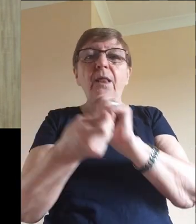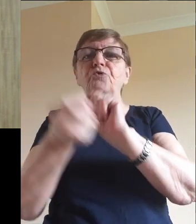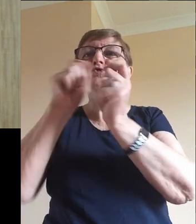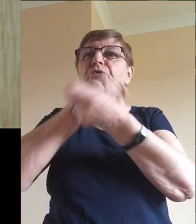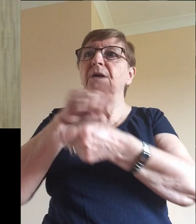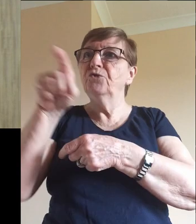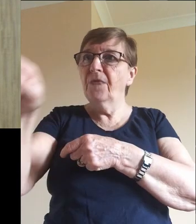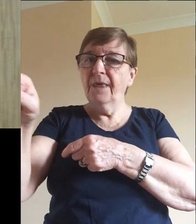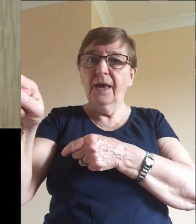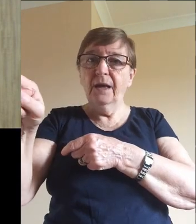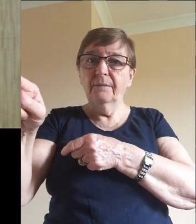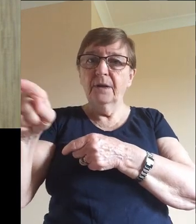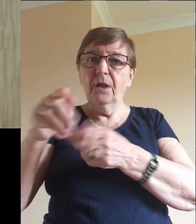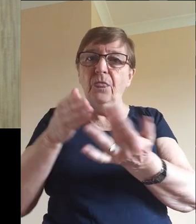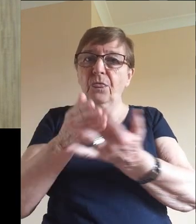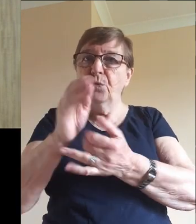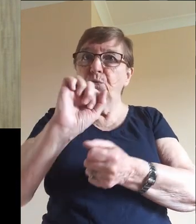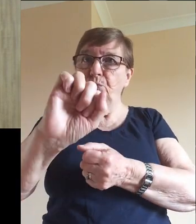behavior of their wives.